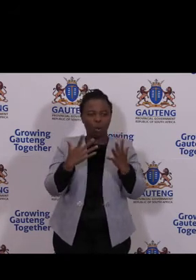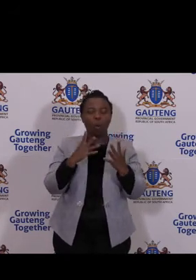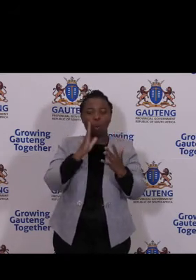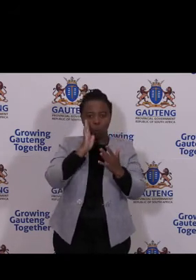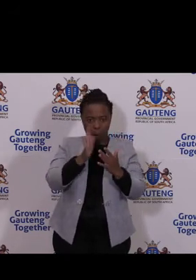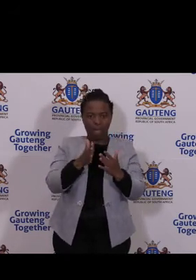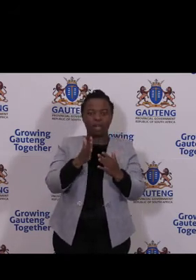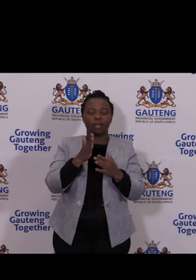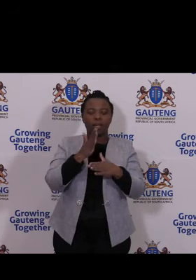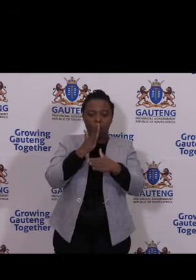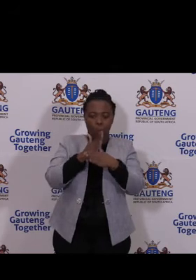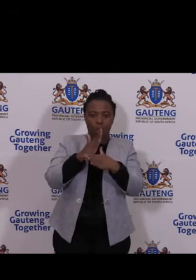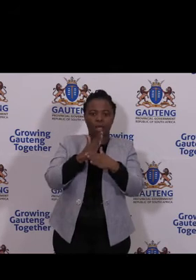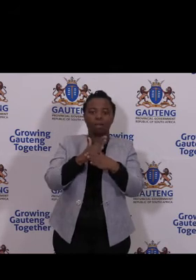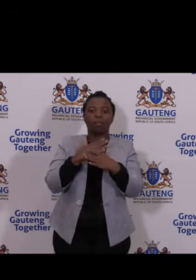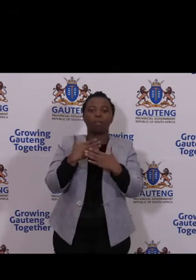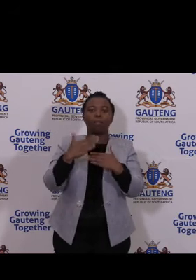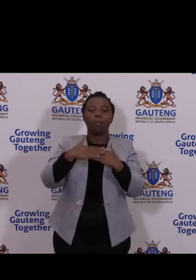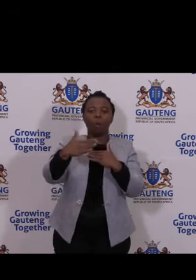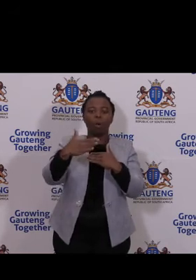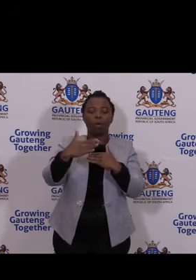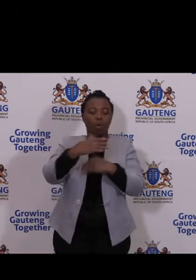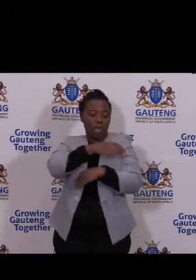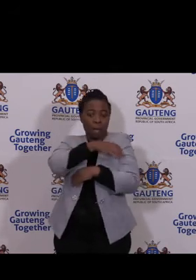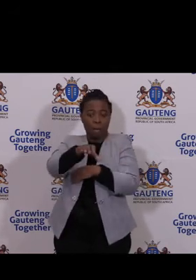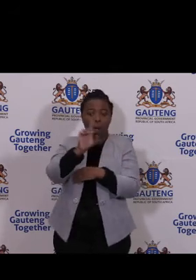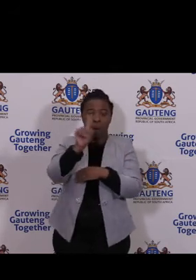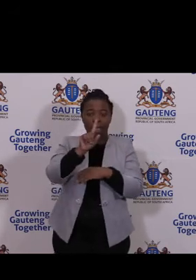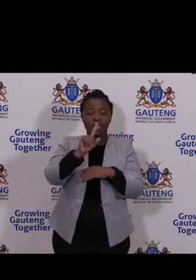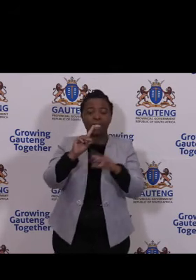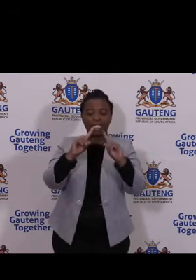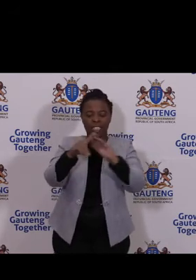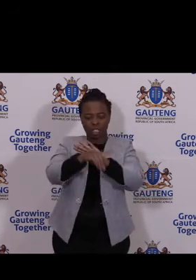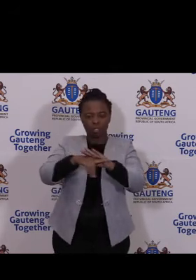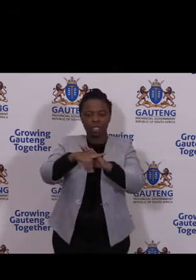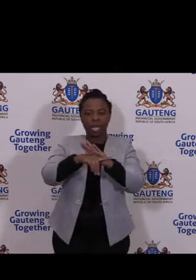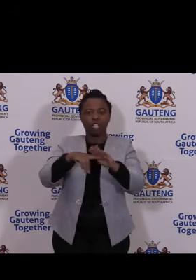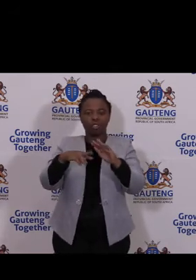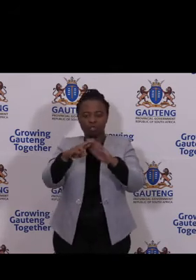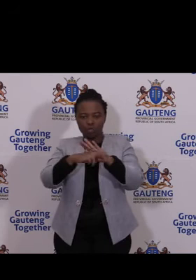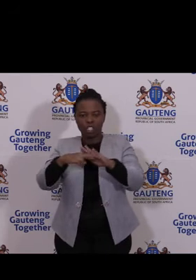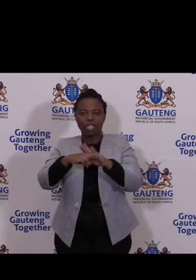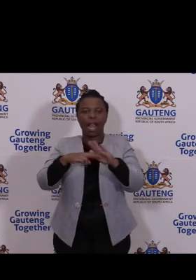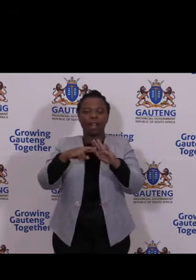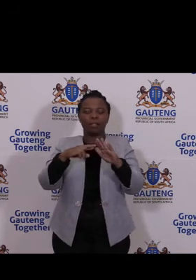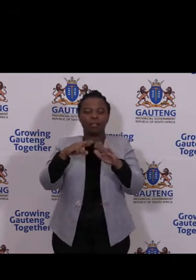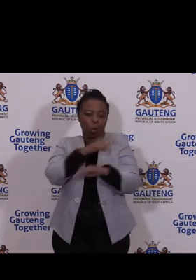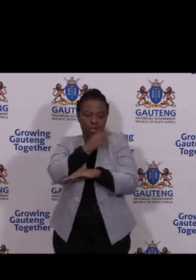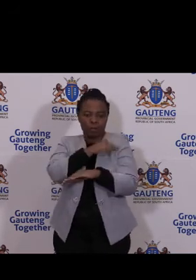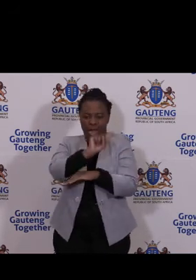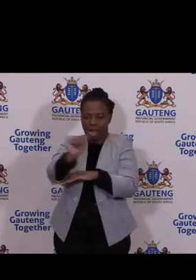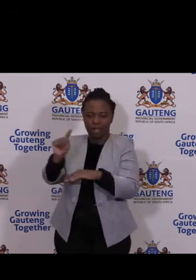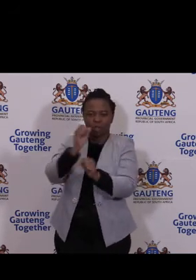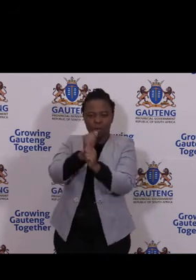further in empowering our district regional hospitals to make sure that we're able to deal and reduce the mortality rate, or actually keep